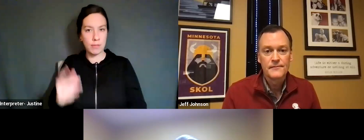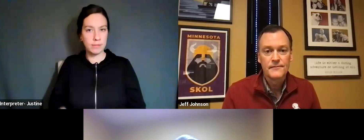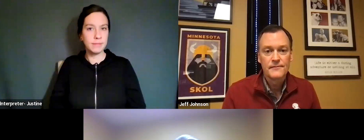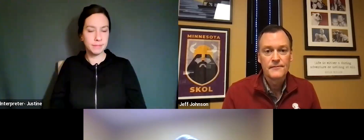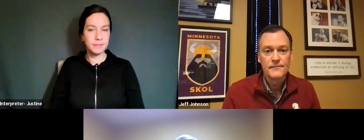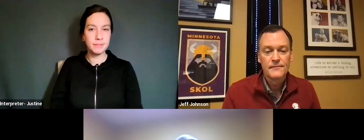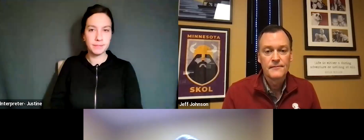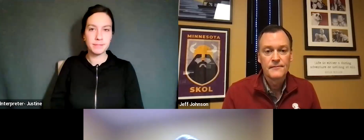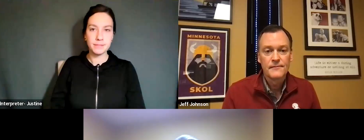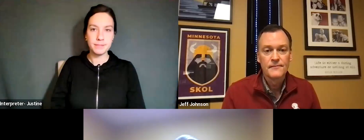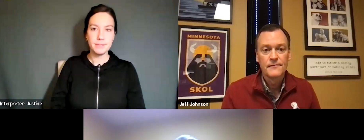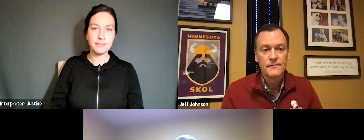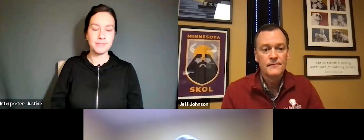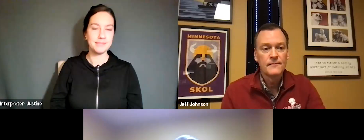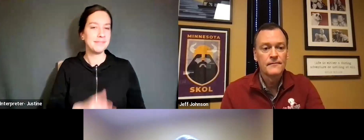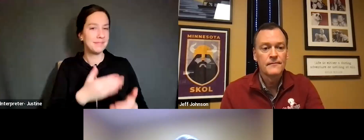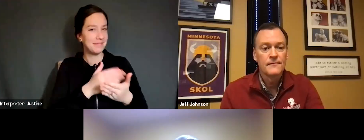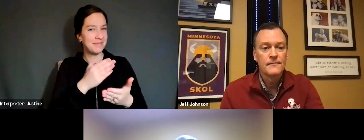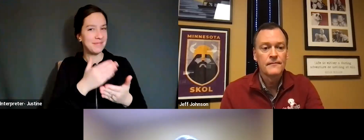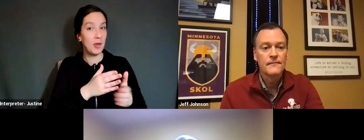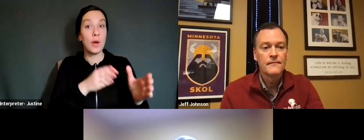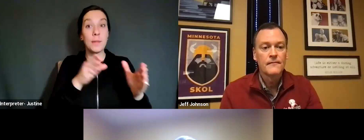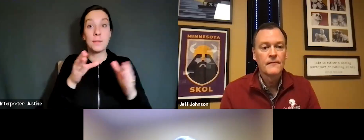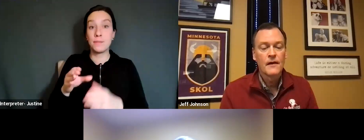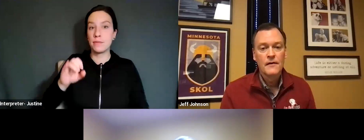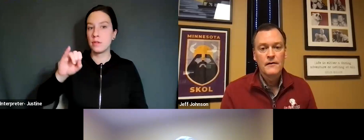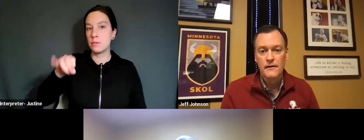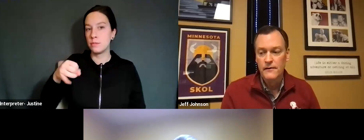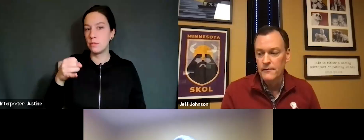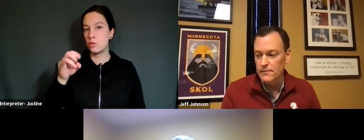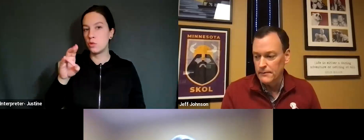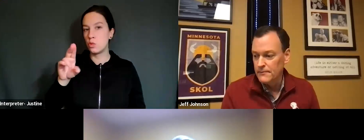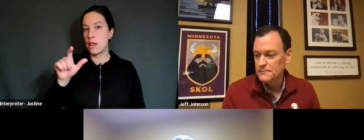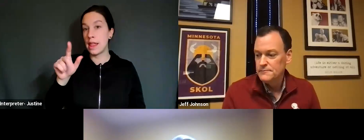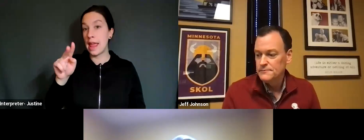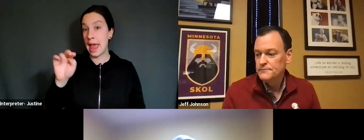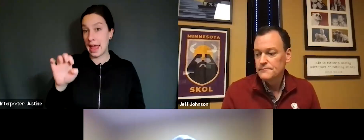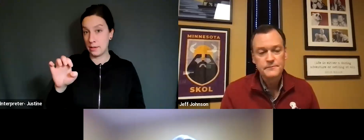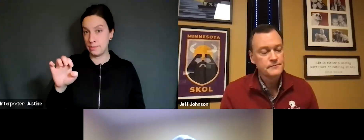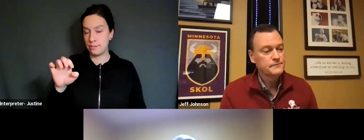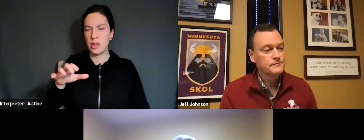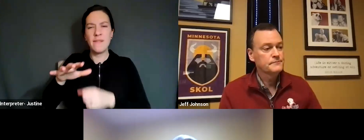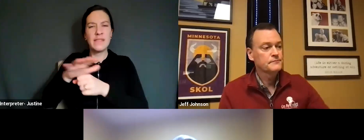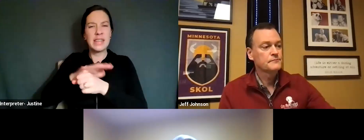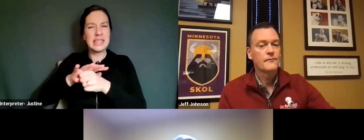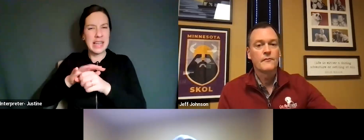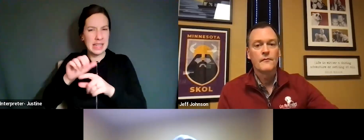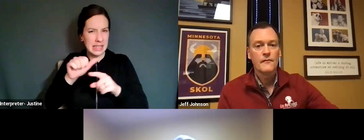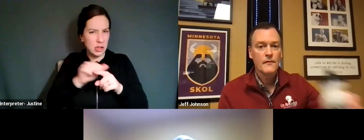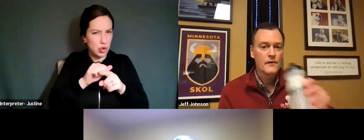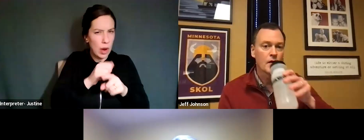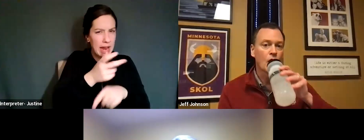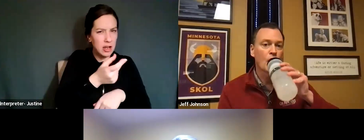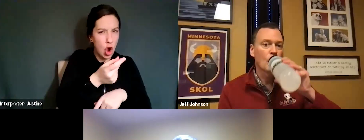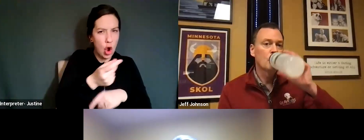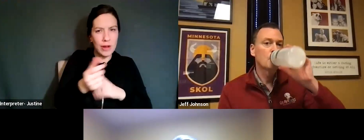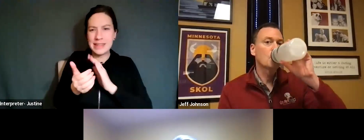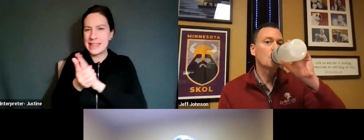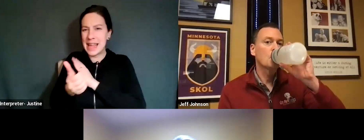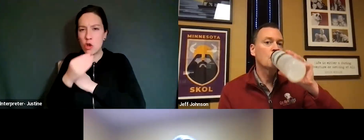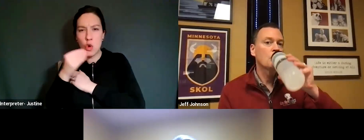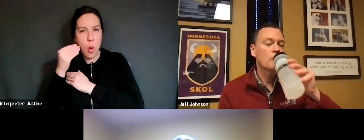All right. Julianne, will these facility trained dogs and skilled home companions be